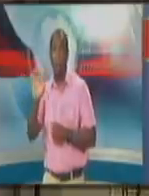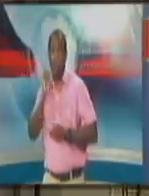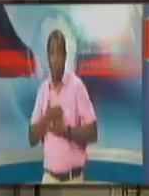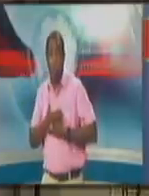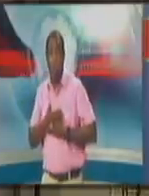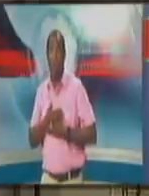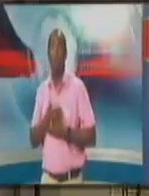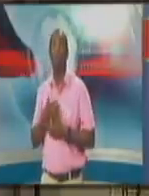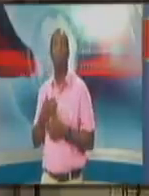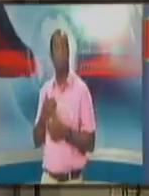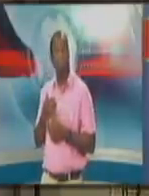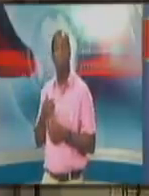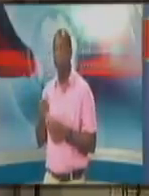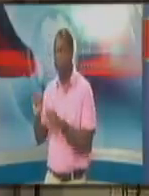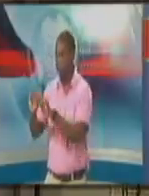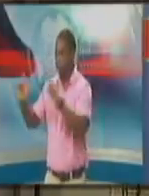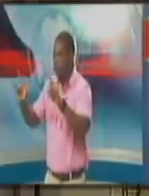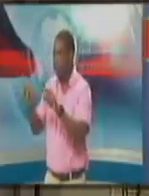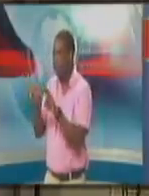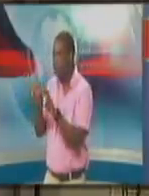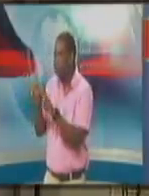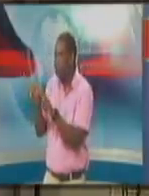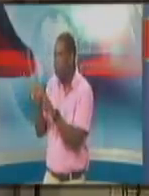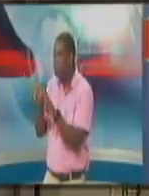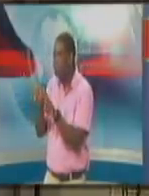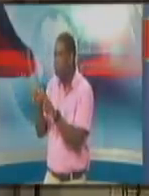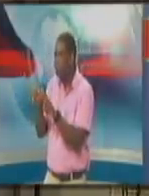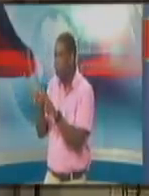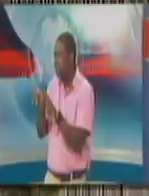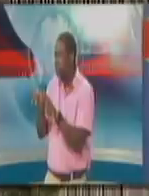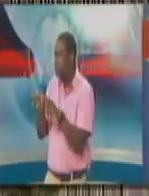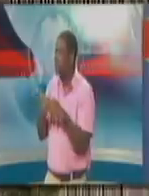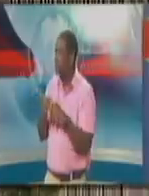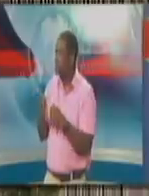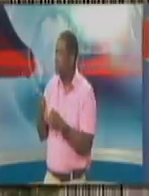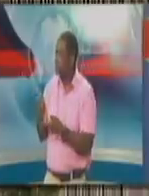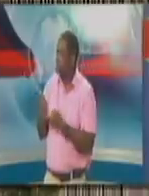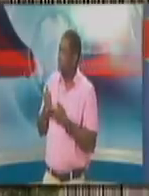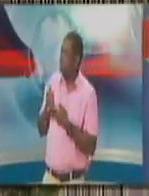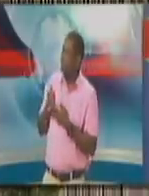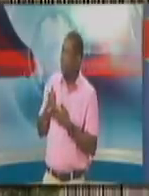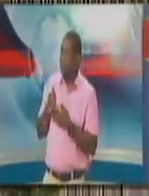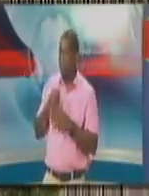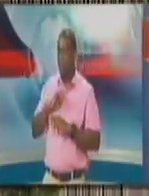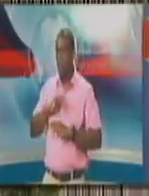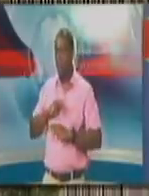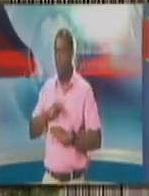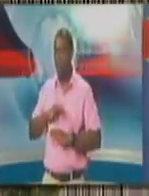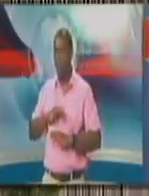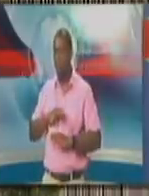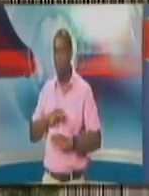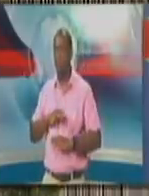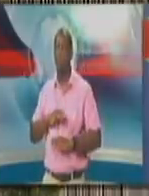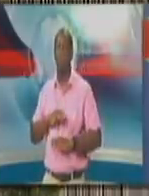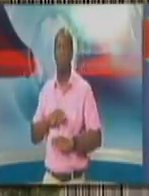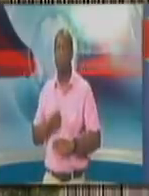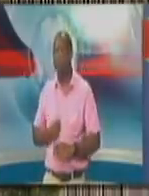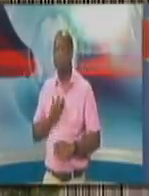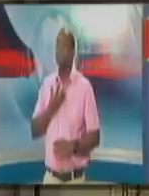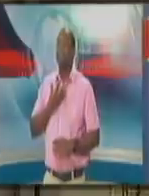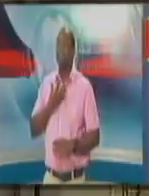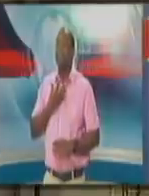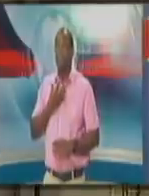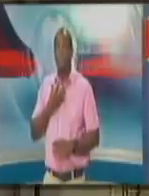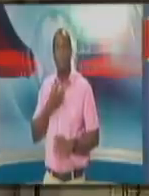do all those things. The chief medical officer can tell you what he does. But we are trying to cope, and I thank you, and we will be